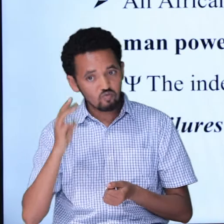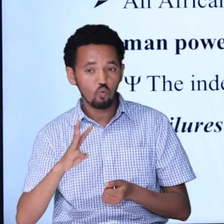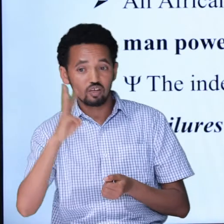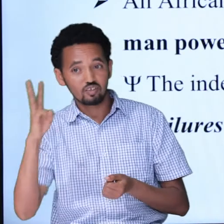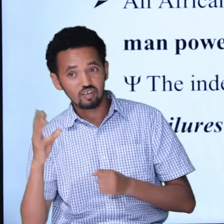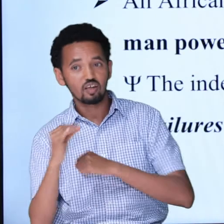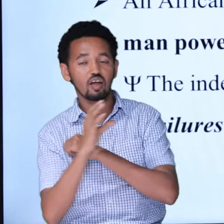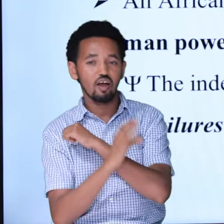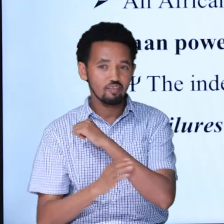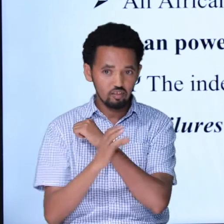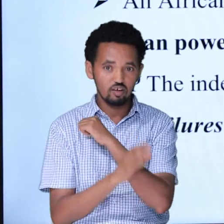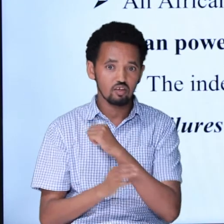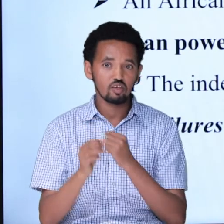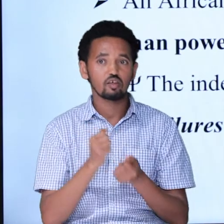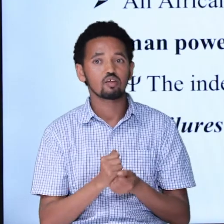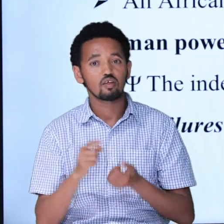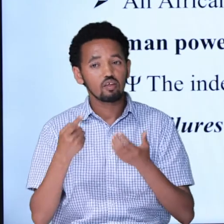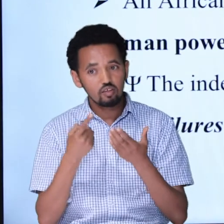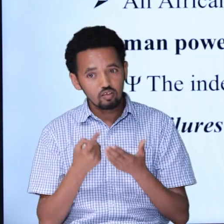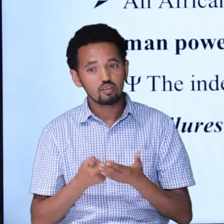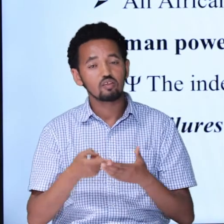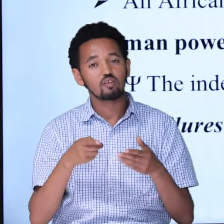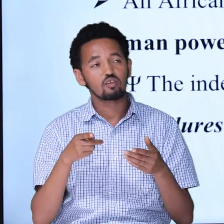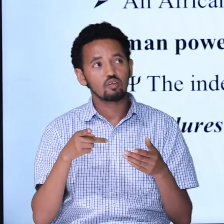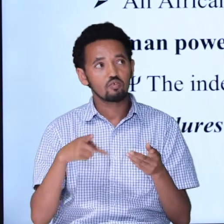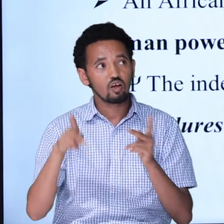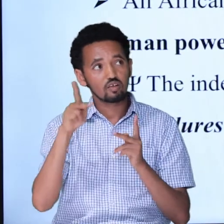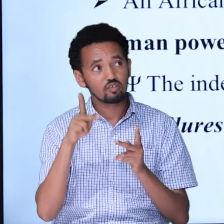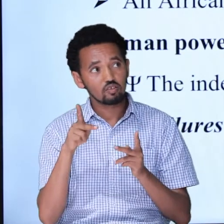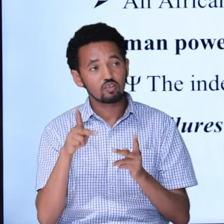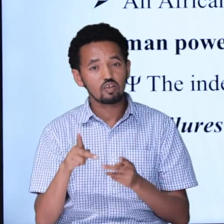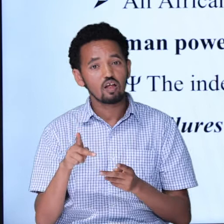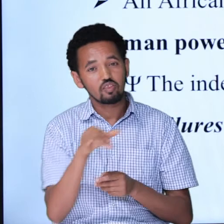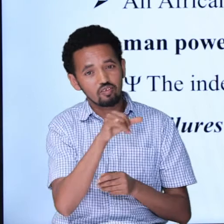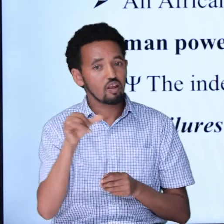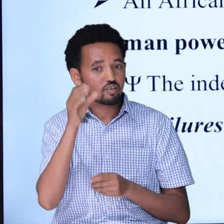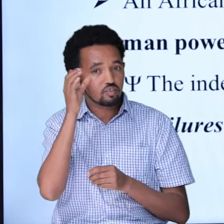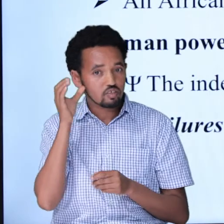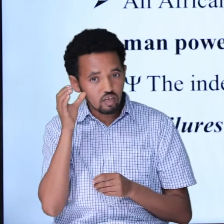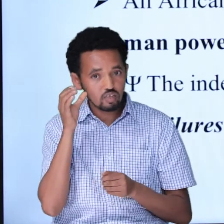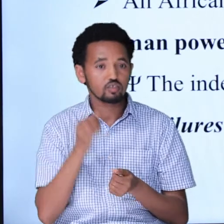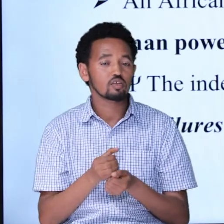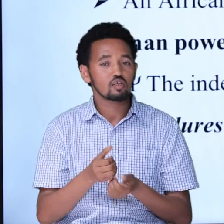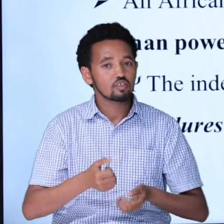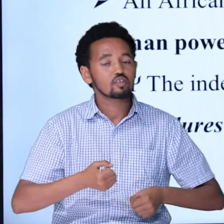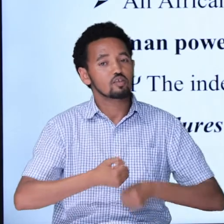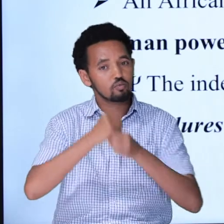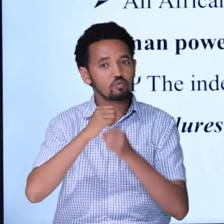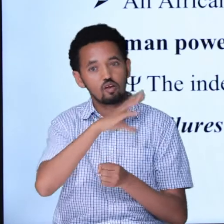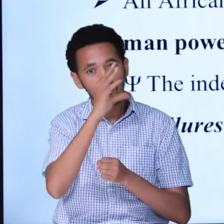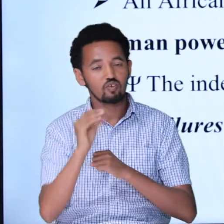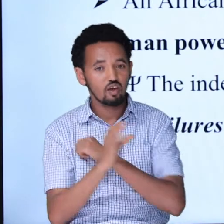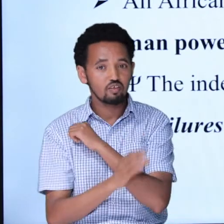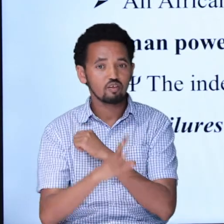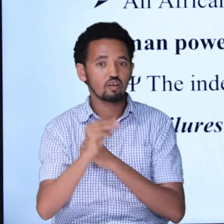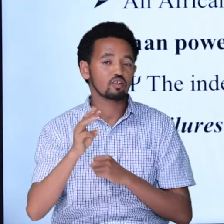country until nowadays in the Far East and Middle East countries like China. Nowadays supporter of African countries,